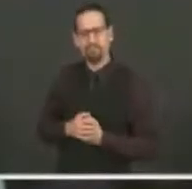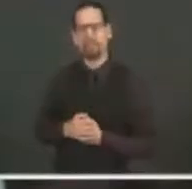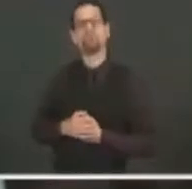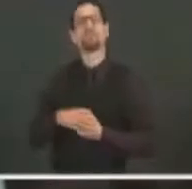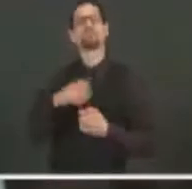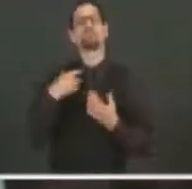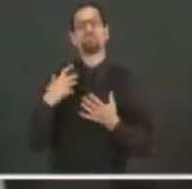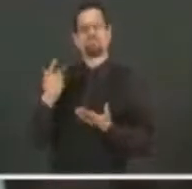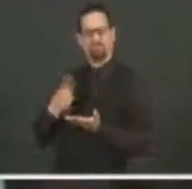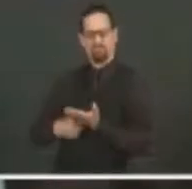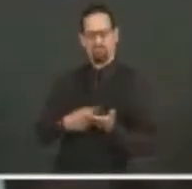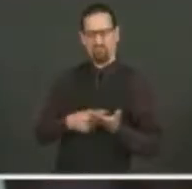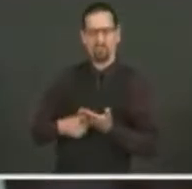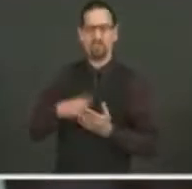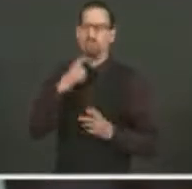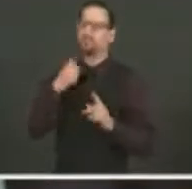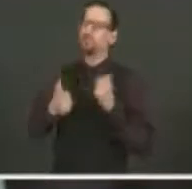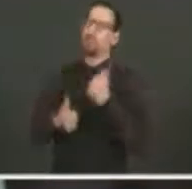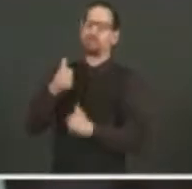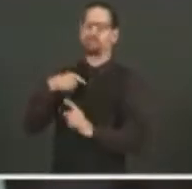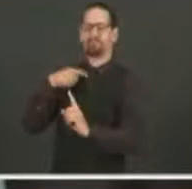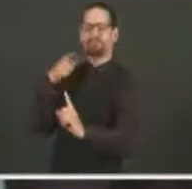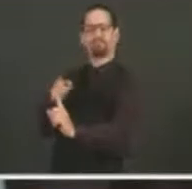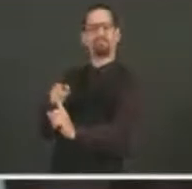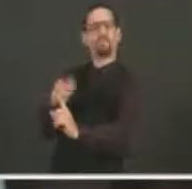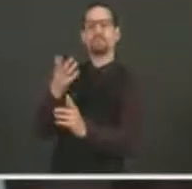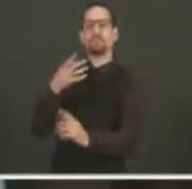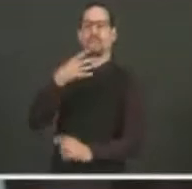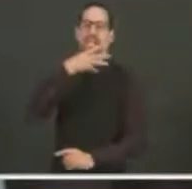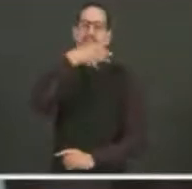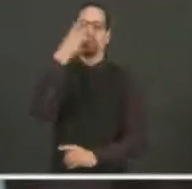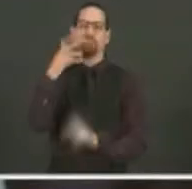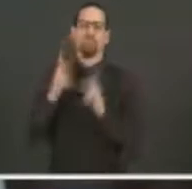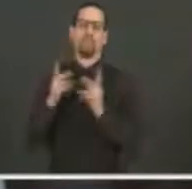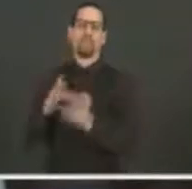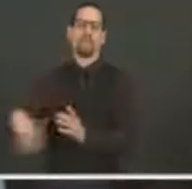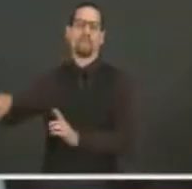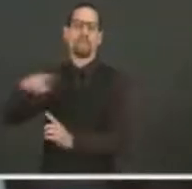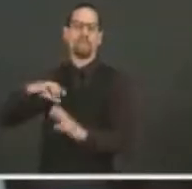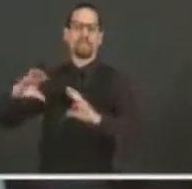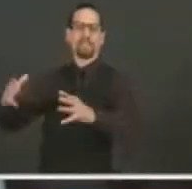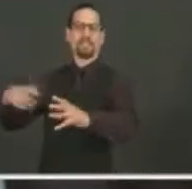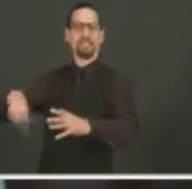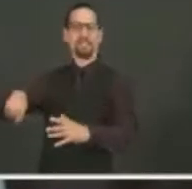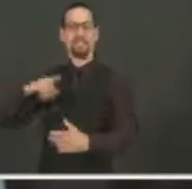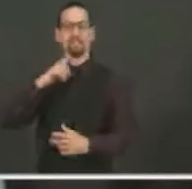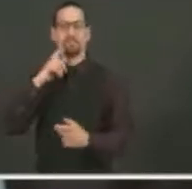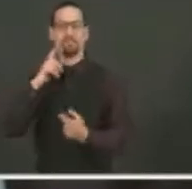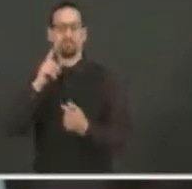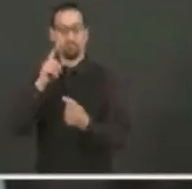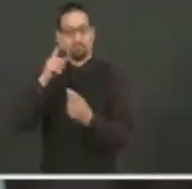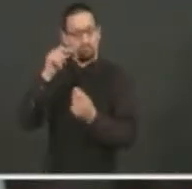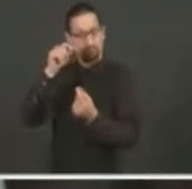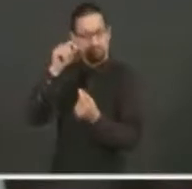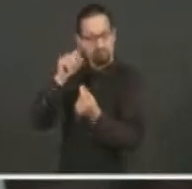is our immigrant population in Rhode Island, and particularly the undocumented